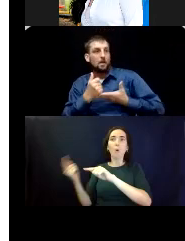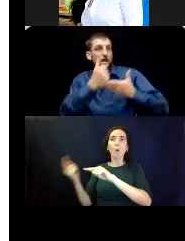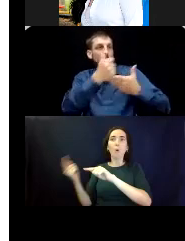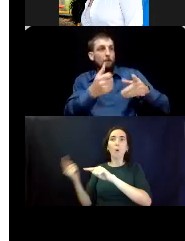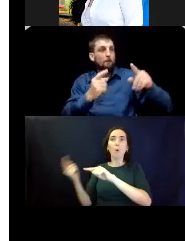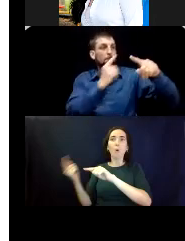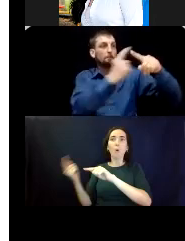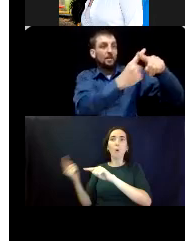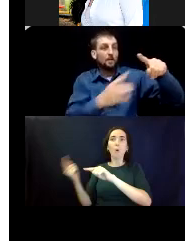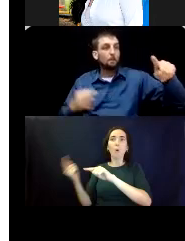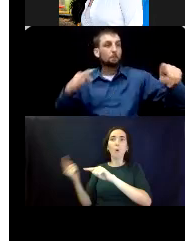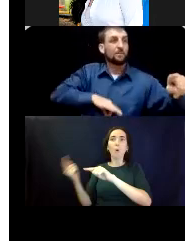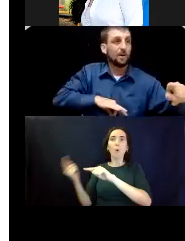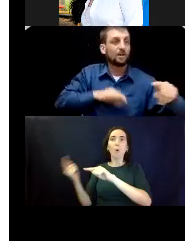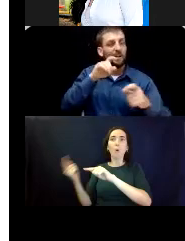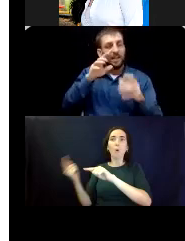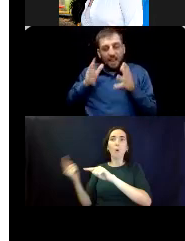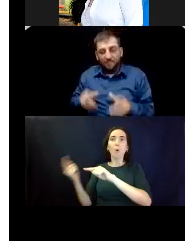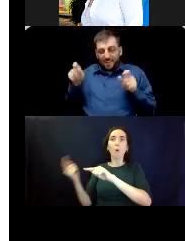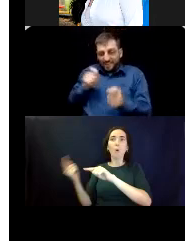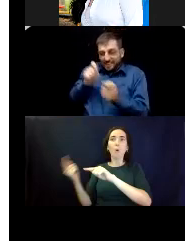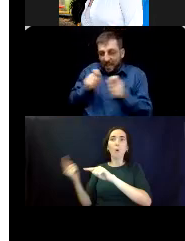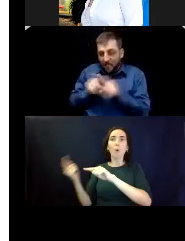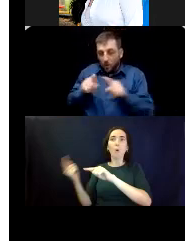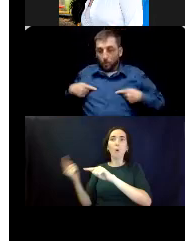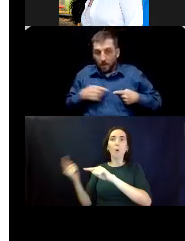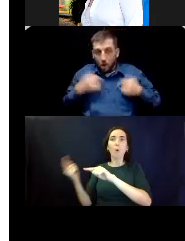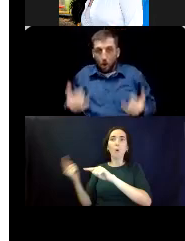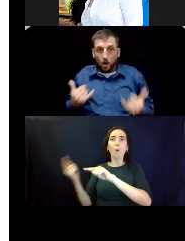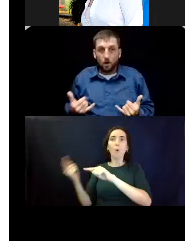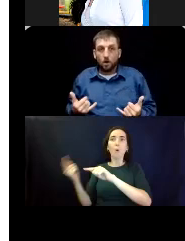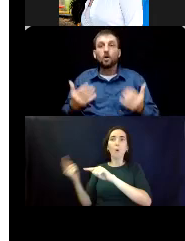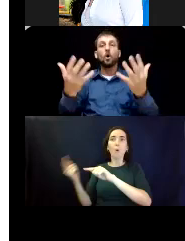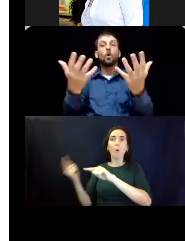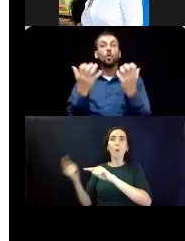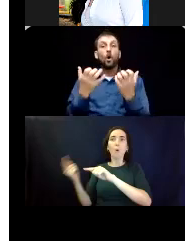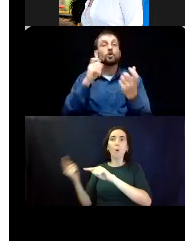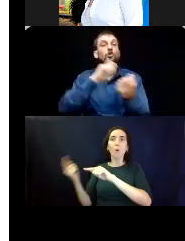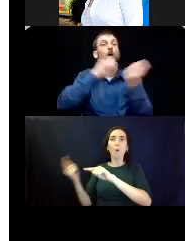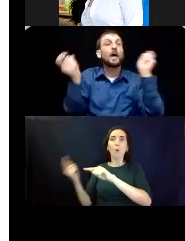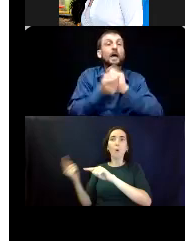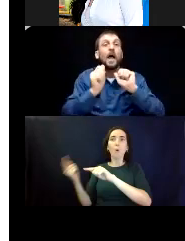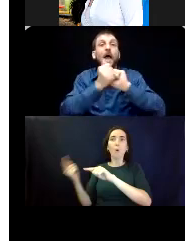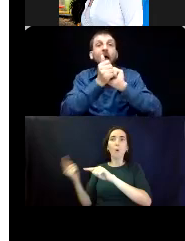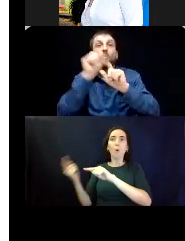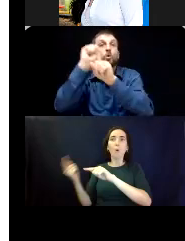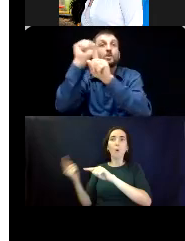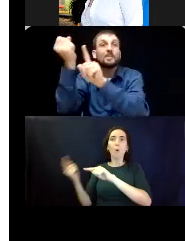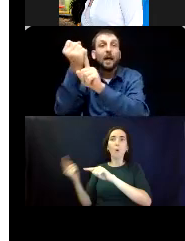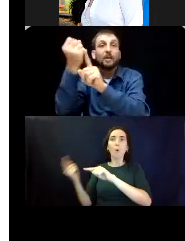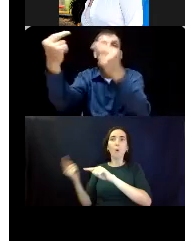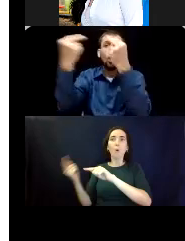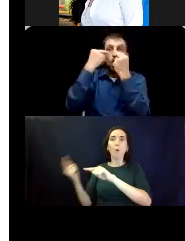If we want to successfully shift the way society thinks about disability, the first step is through a